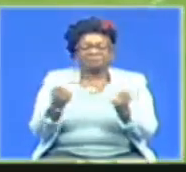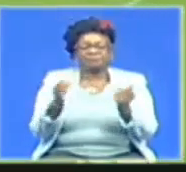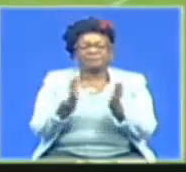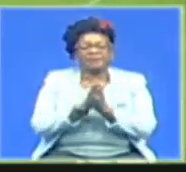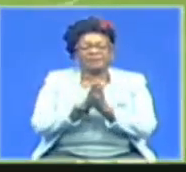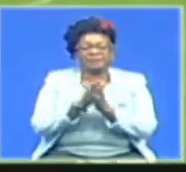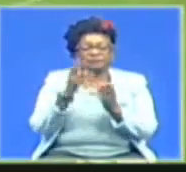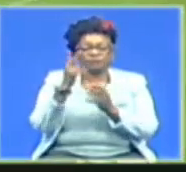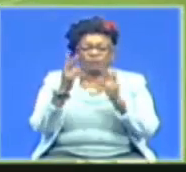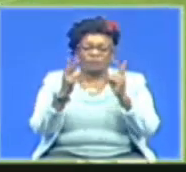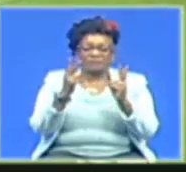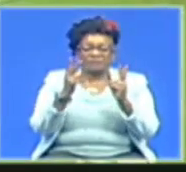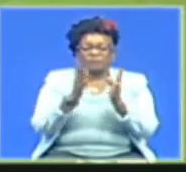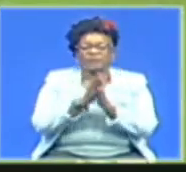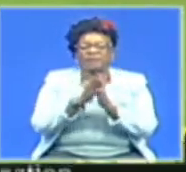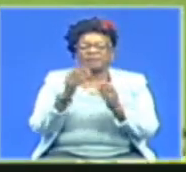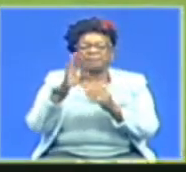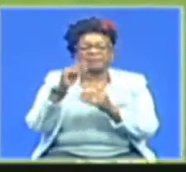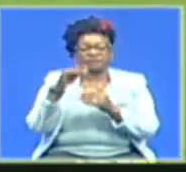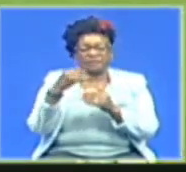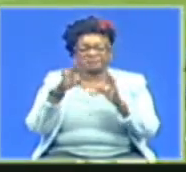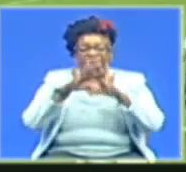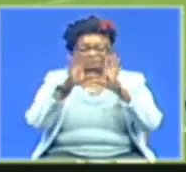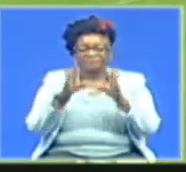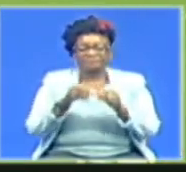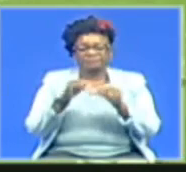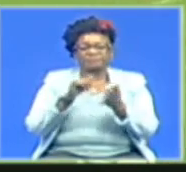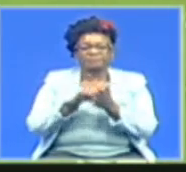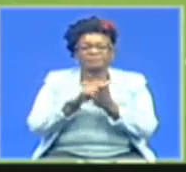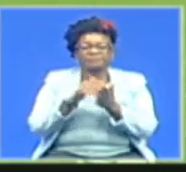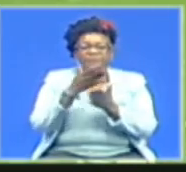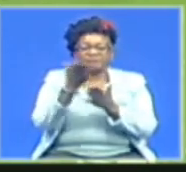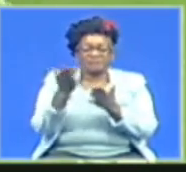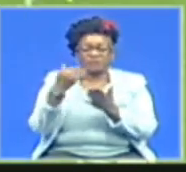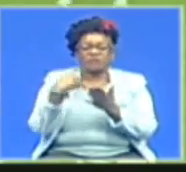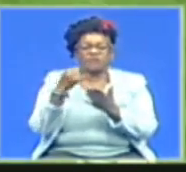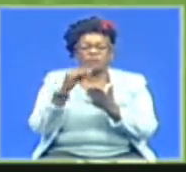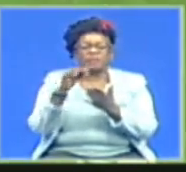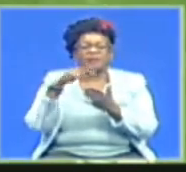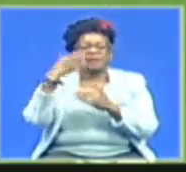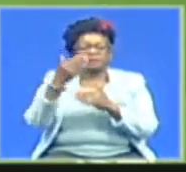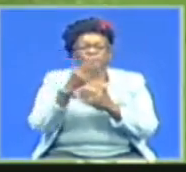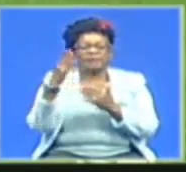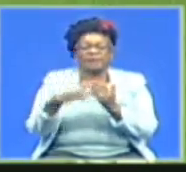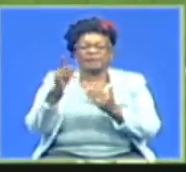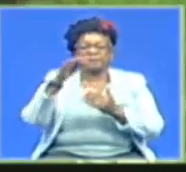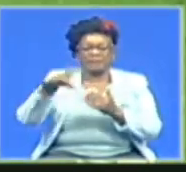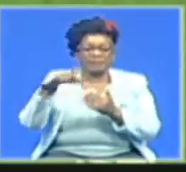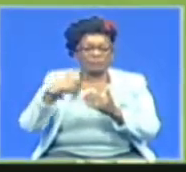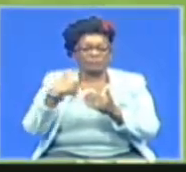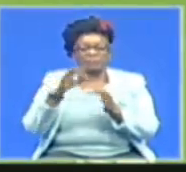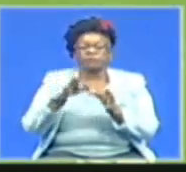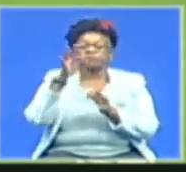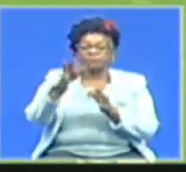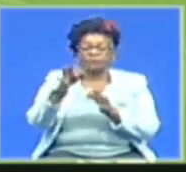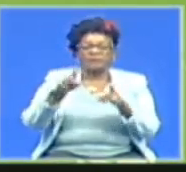winning 2-1. With match day 16 wrapped up, there is uncertainty over whether next weekend's KPL matches will be postponed,